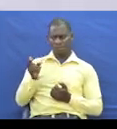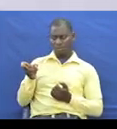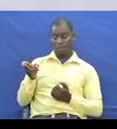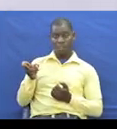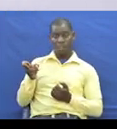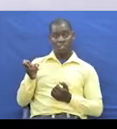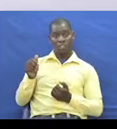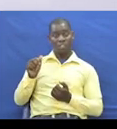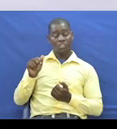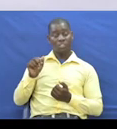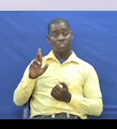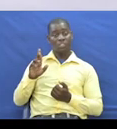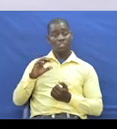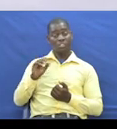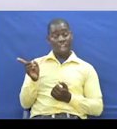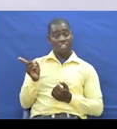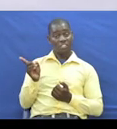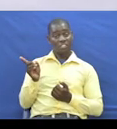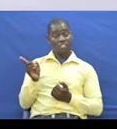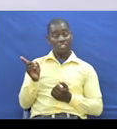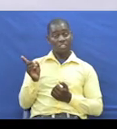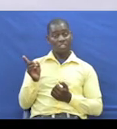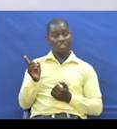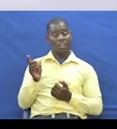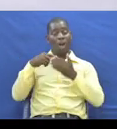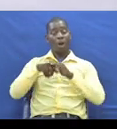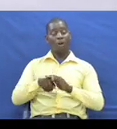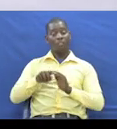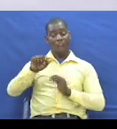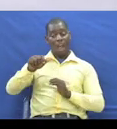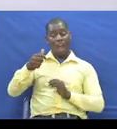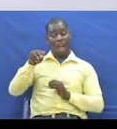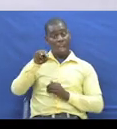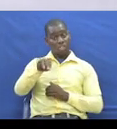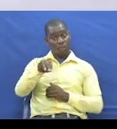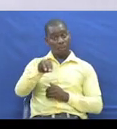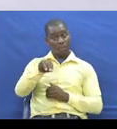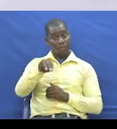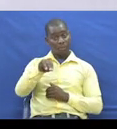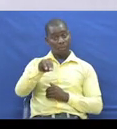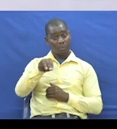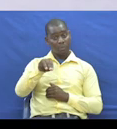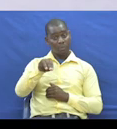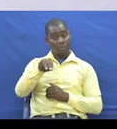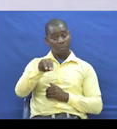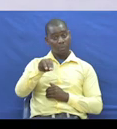the charge of an atom, the charge of an atom